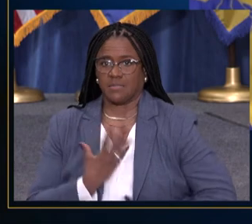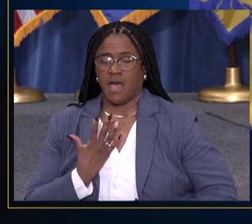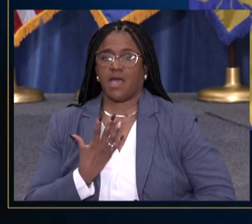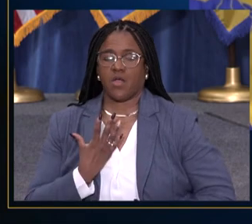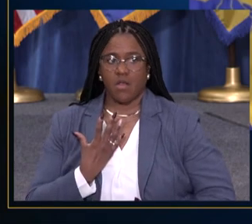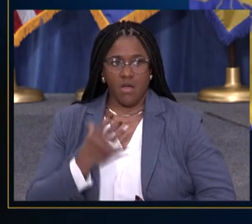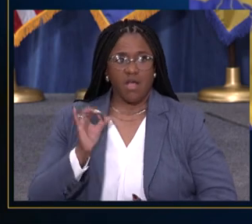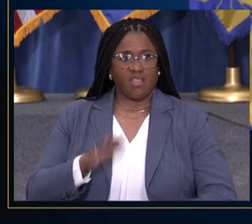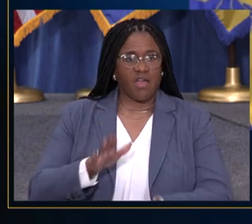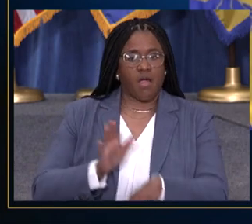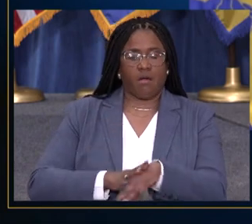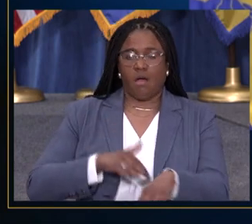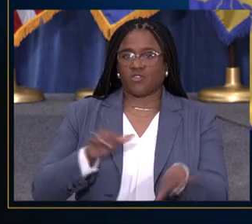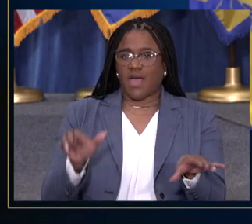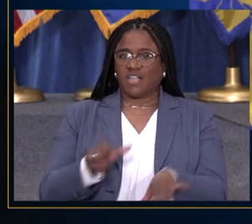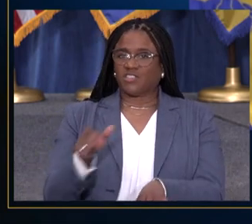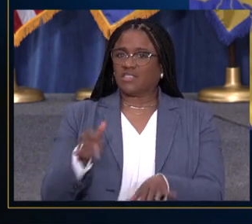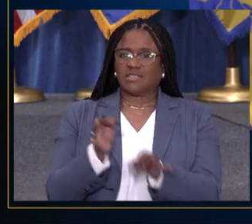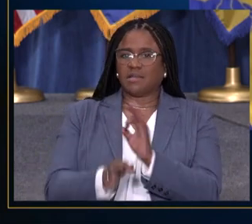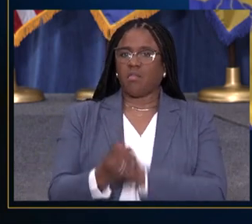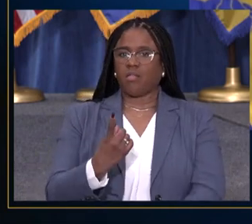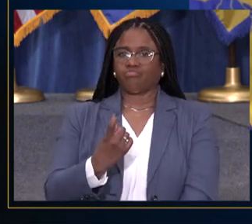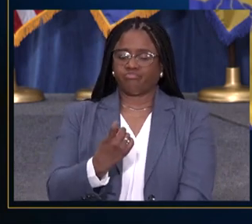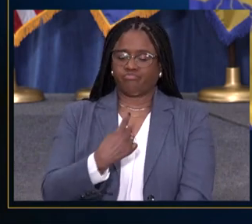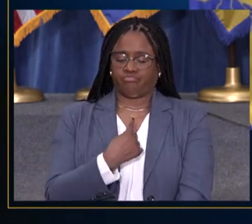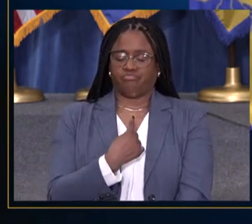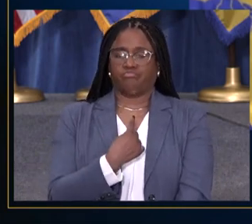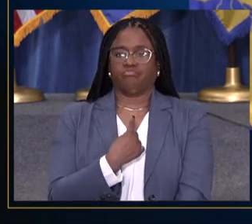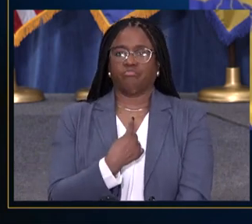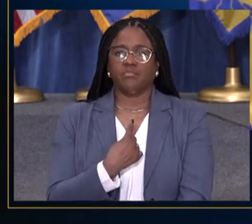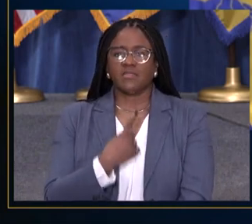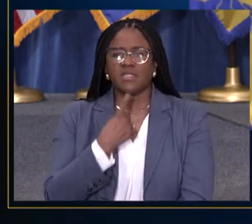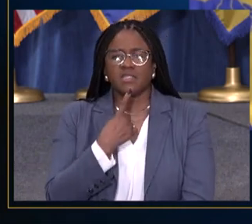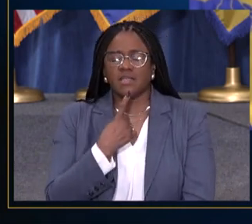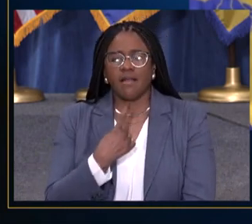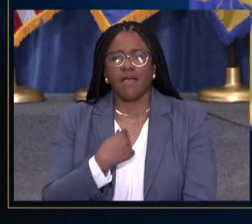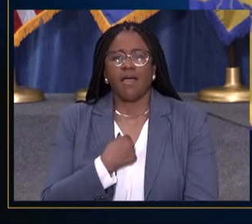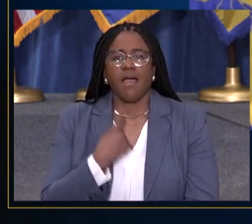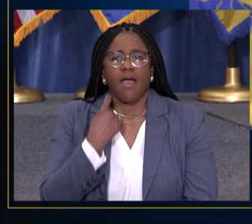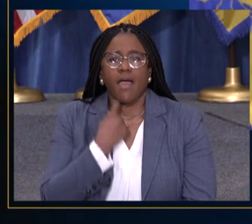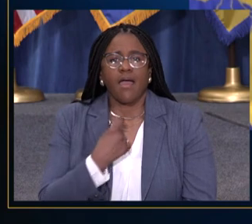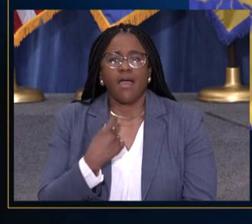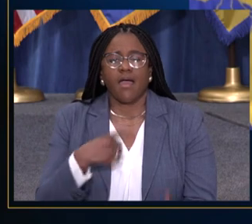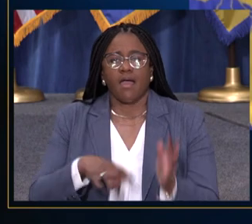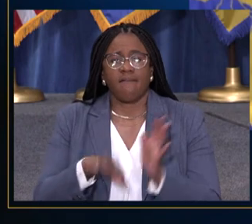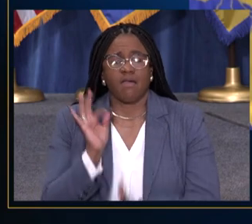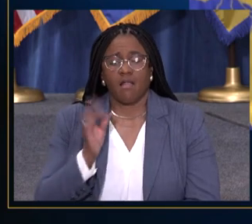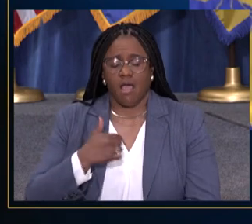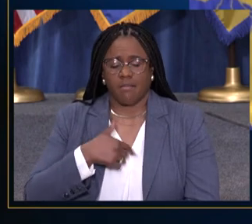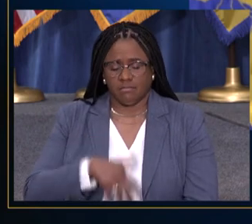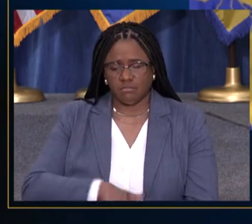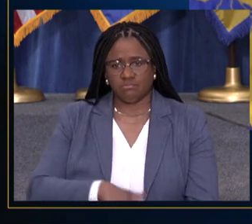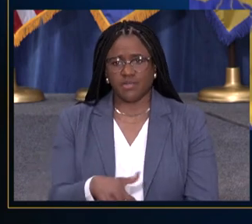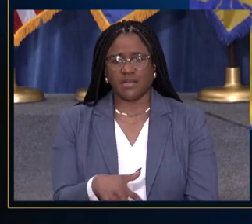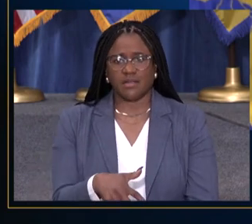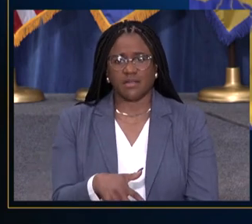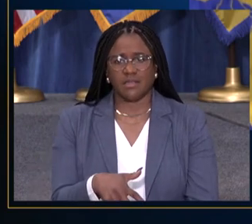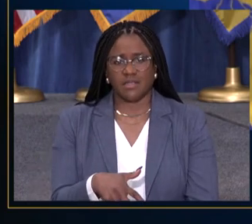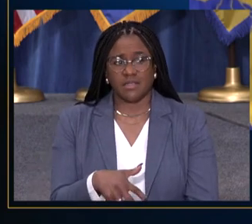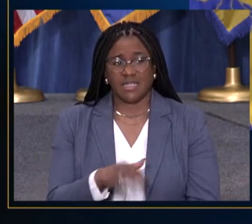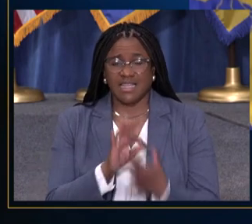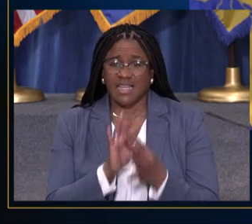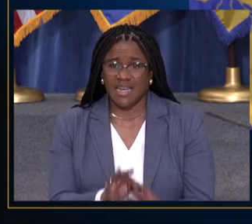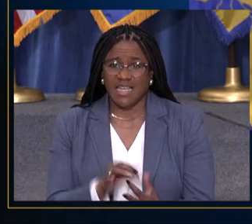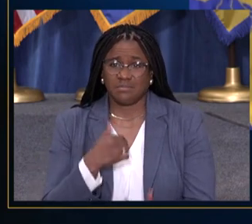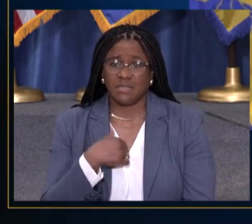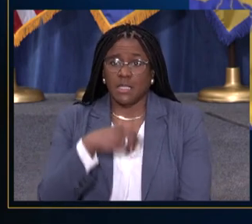to action, she had a simple question for me. She said, "I just found out I'm pregnant. Can you please connect me